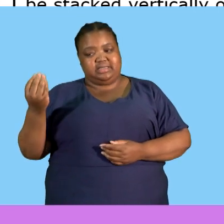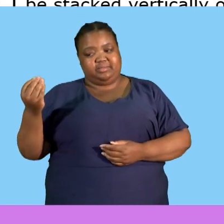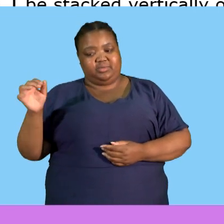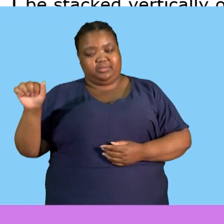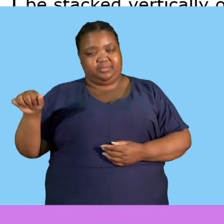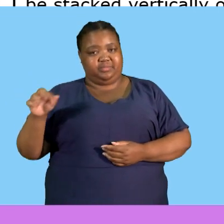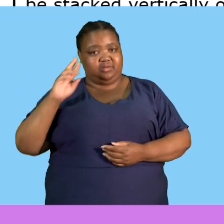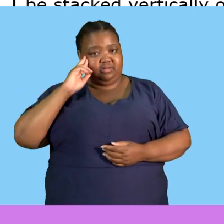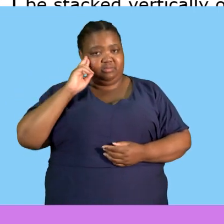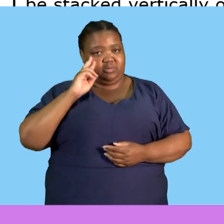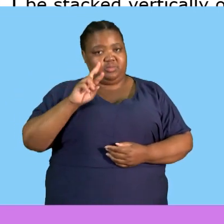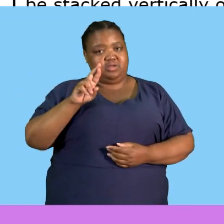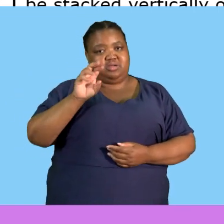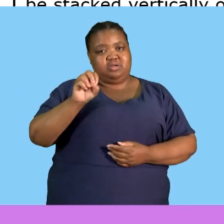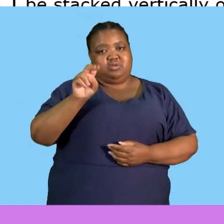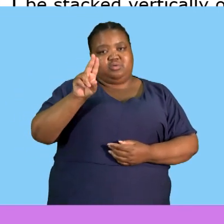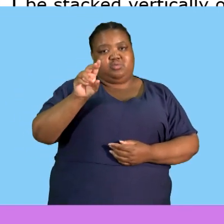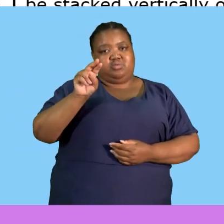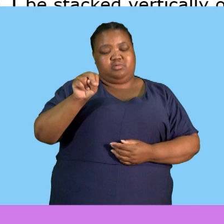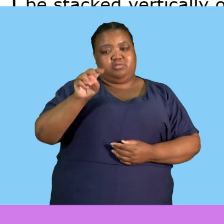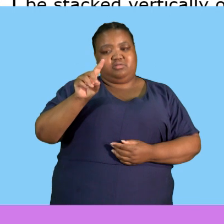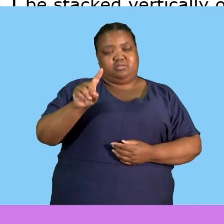2.89 followed by a few other